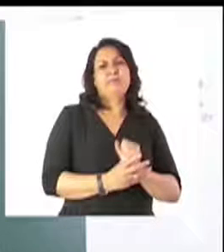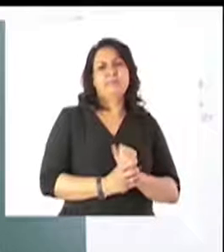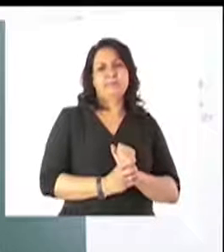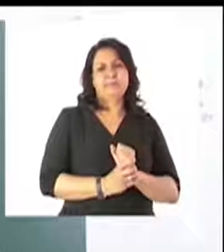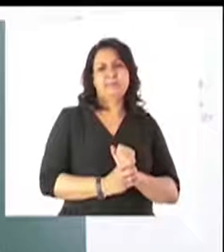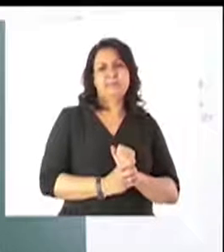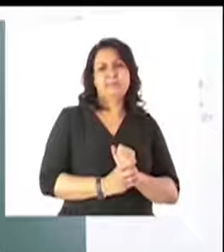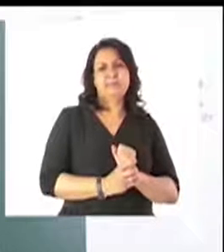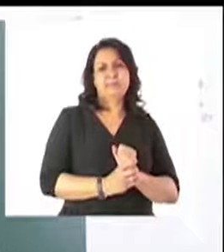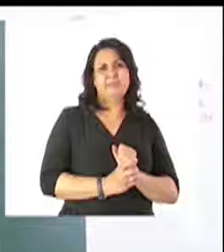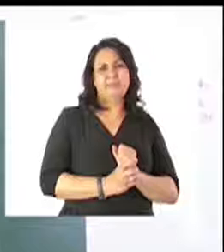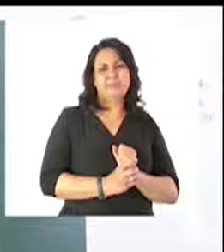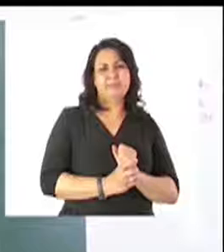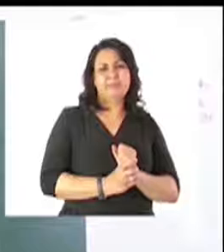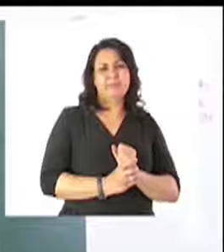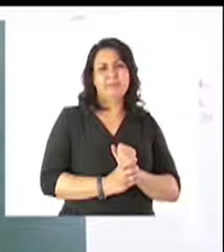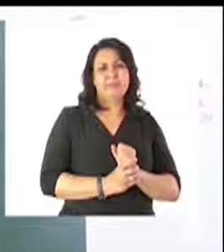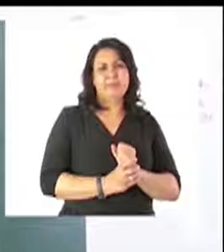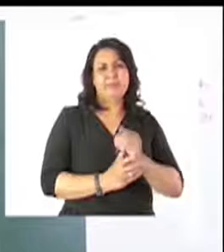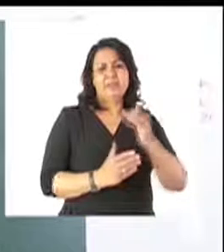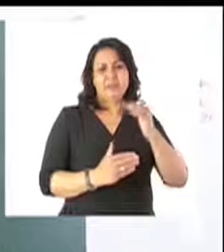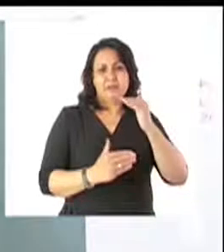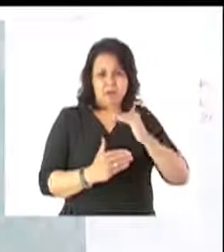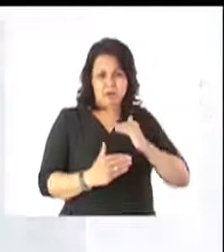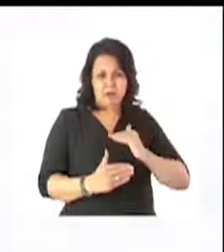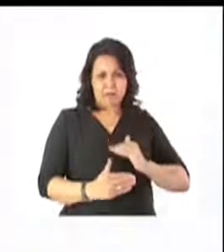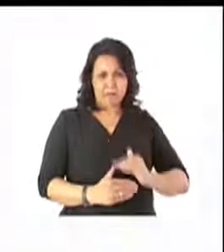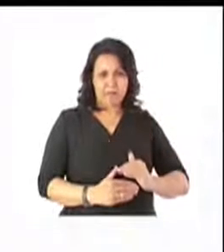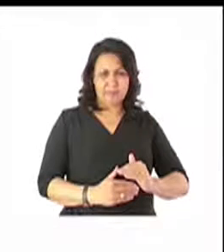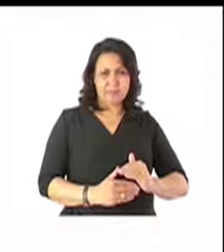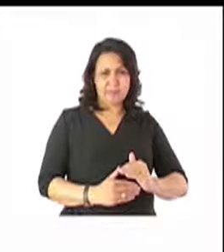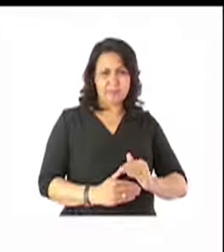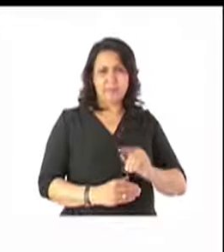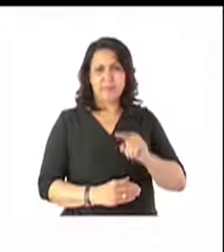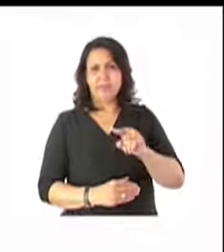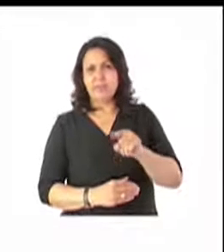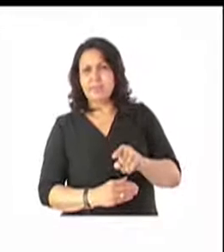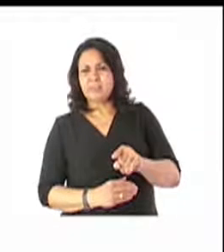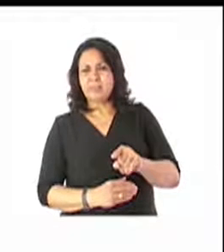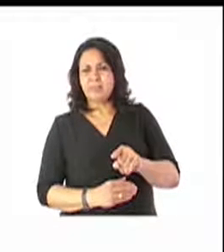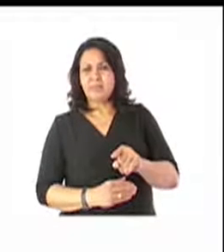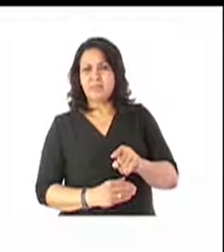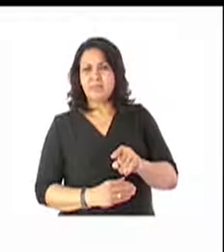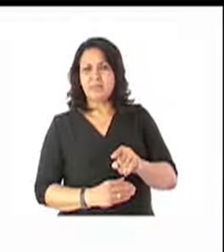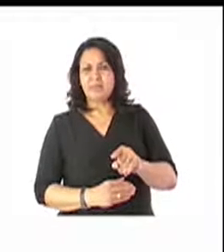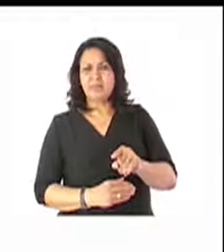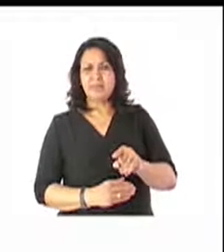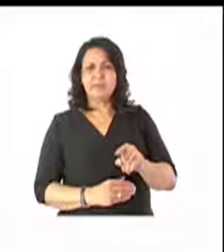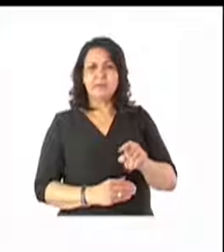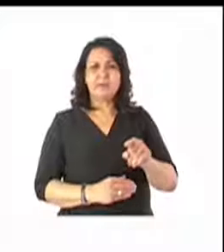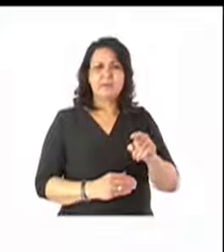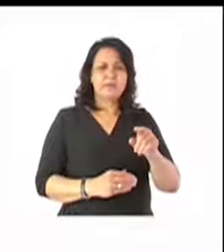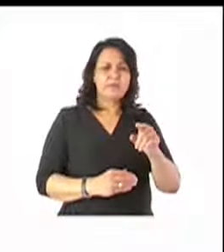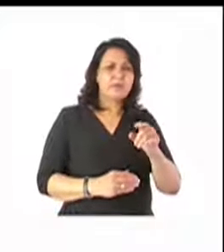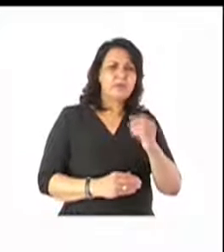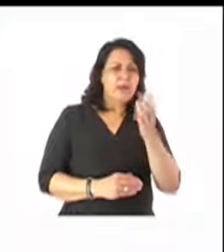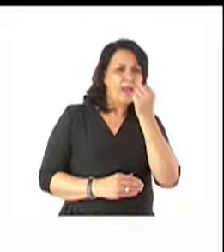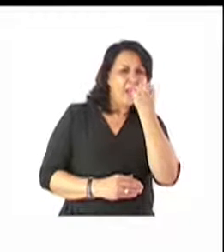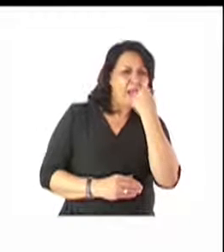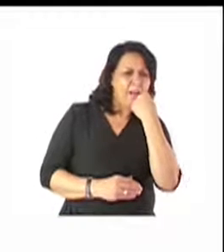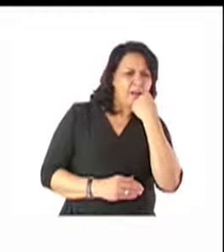But now let's go down to the bottom. There's a picture of an apple. What